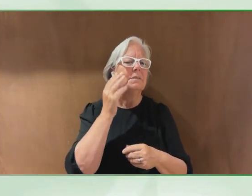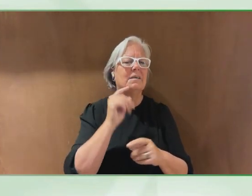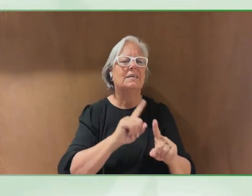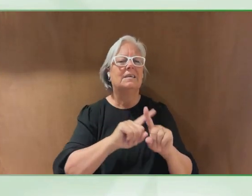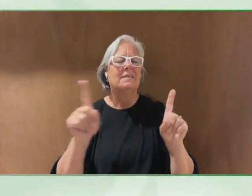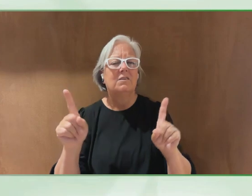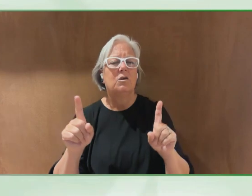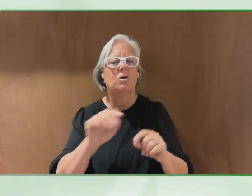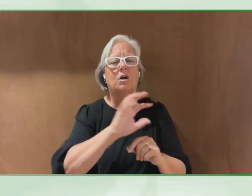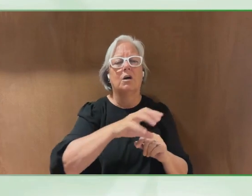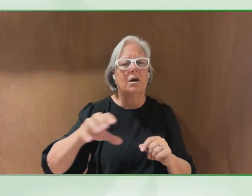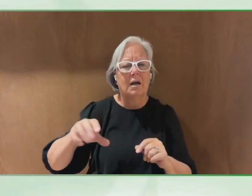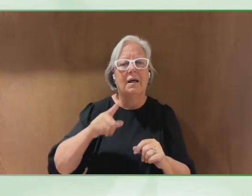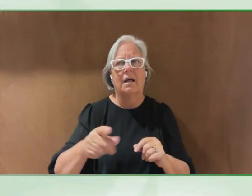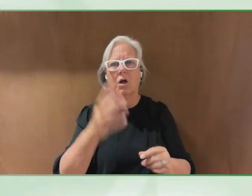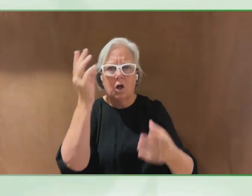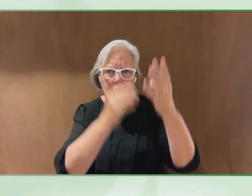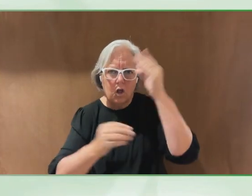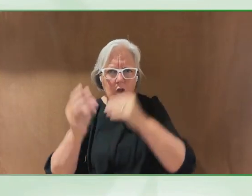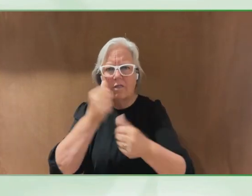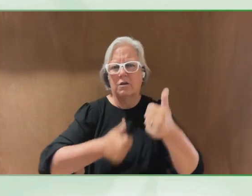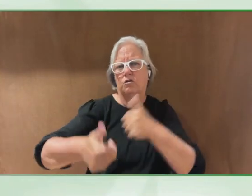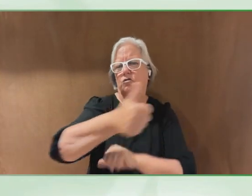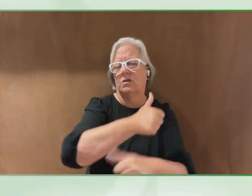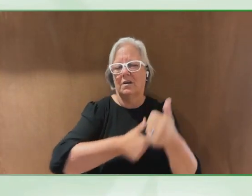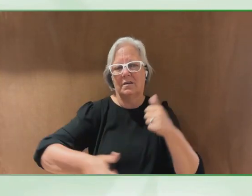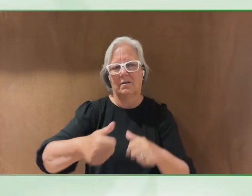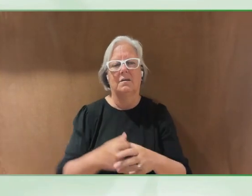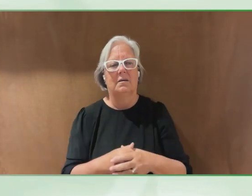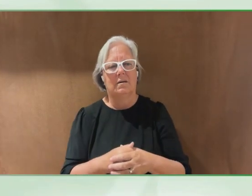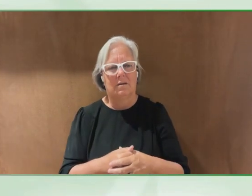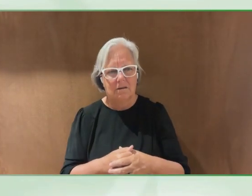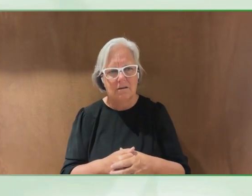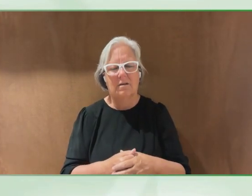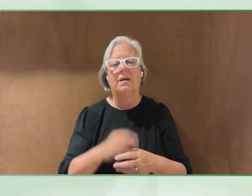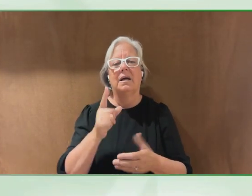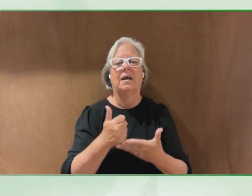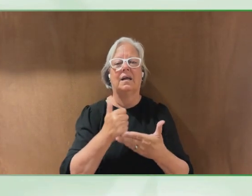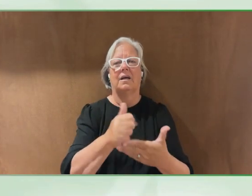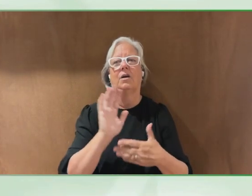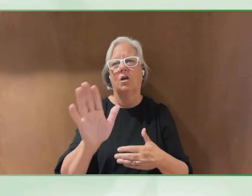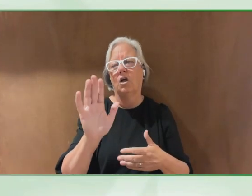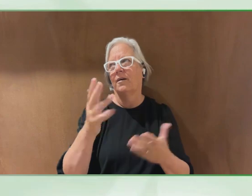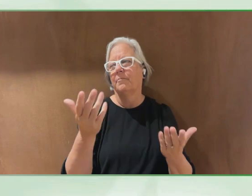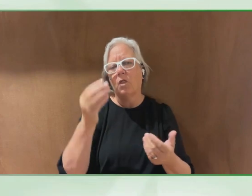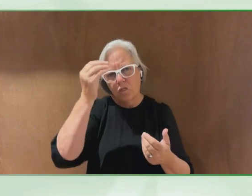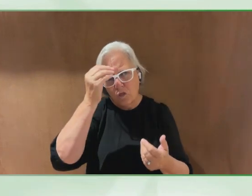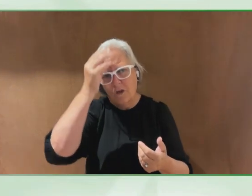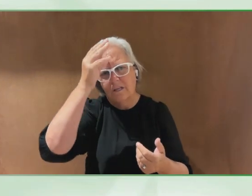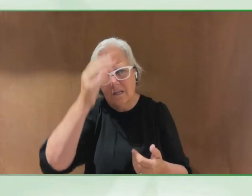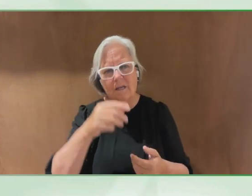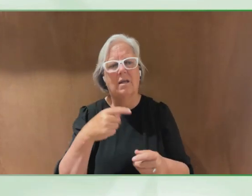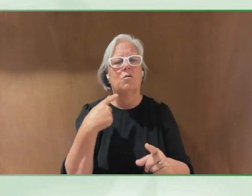each other. The advanced barrier-free technologies and concepts in developed countries